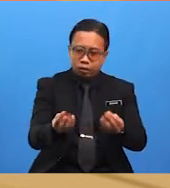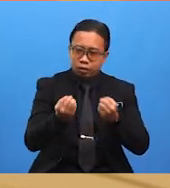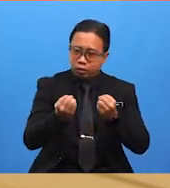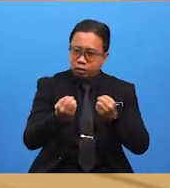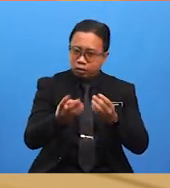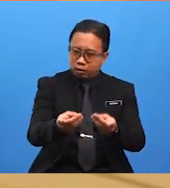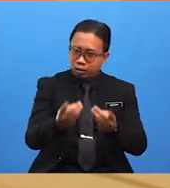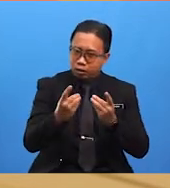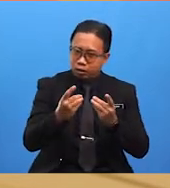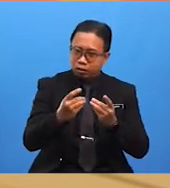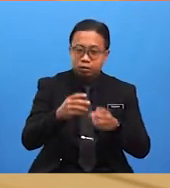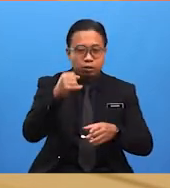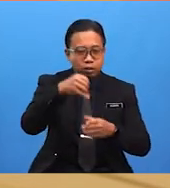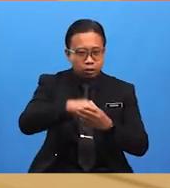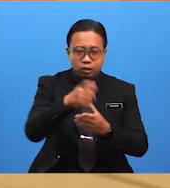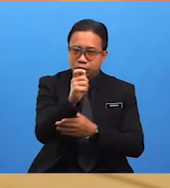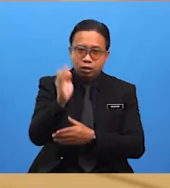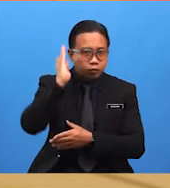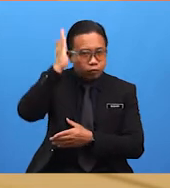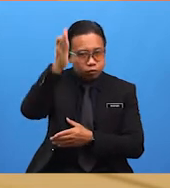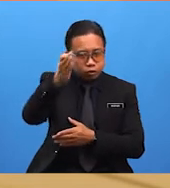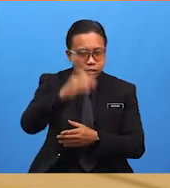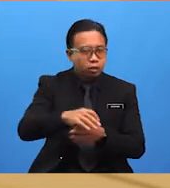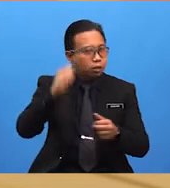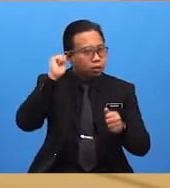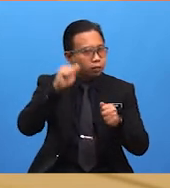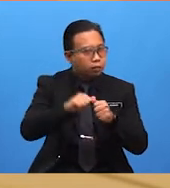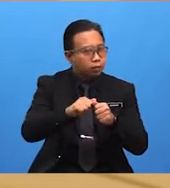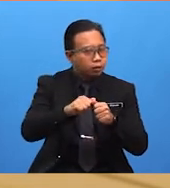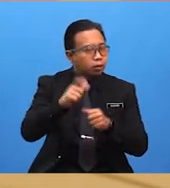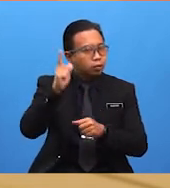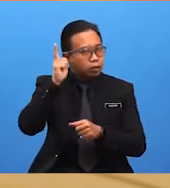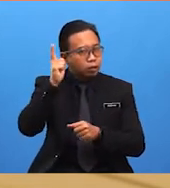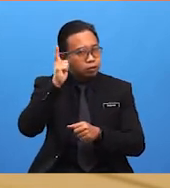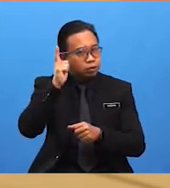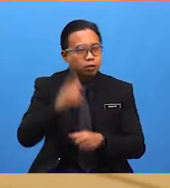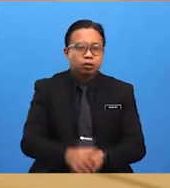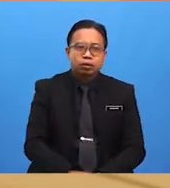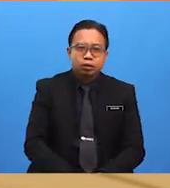demand in the future. Remember, as you listen,